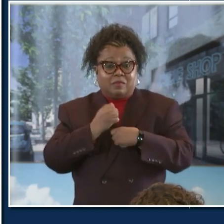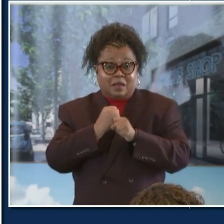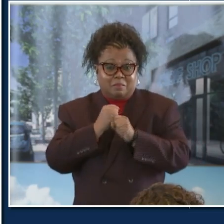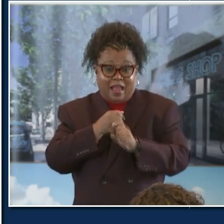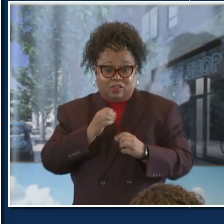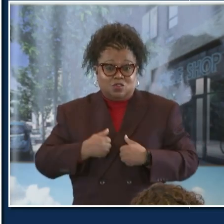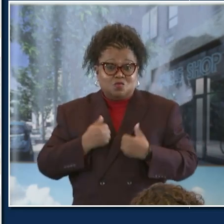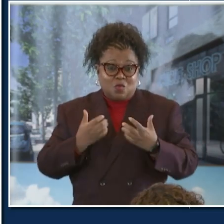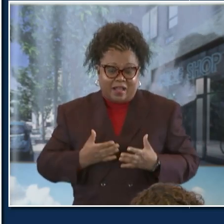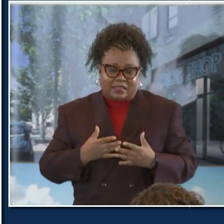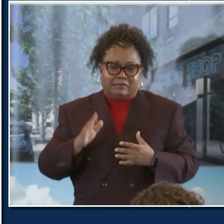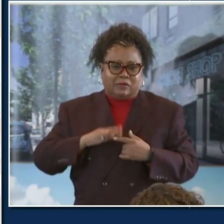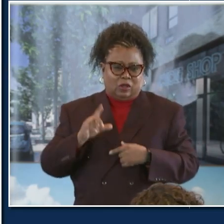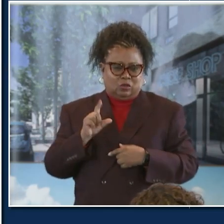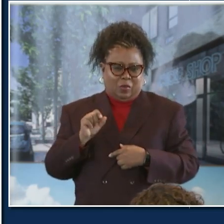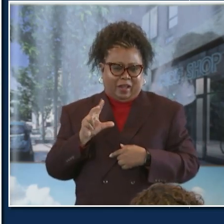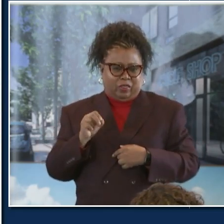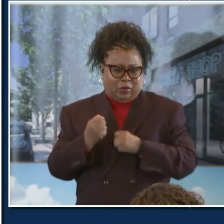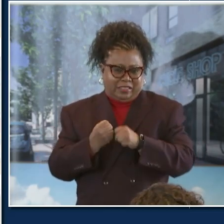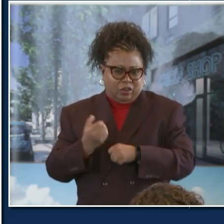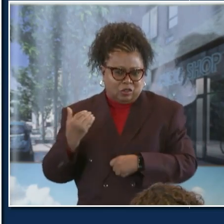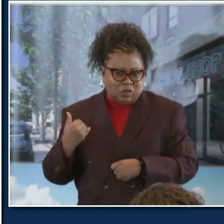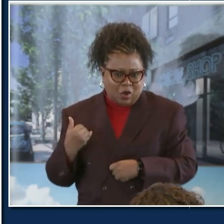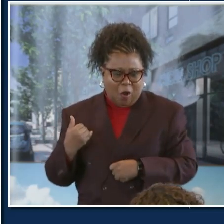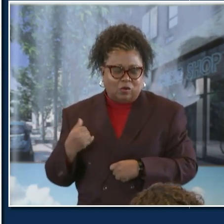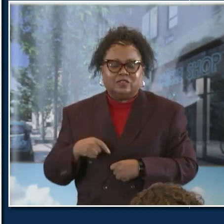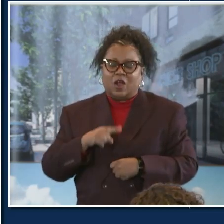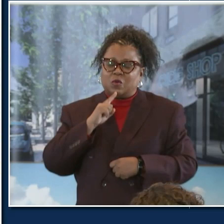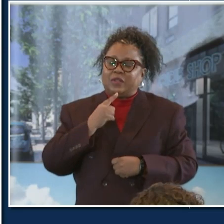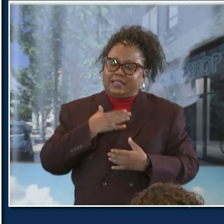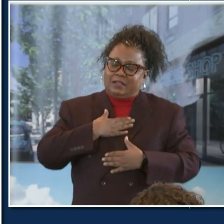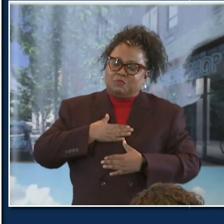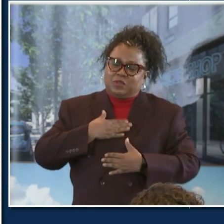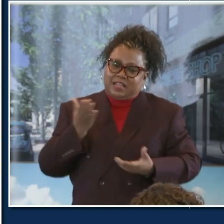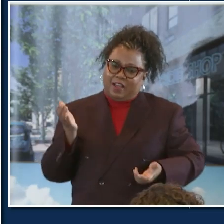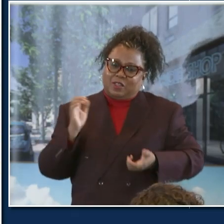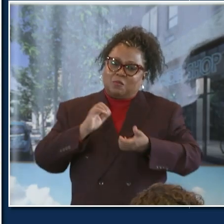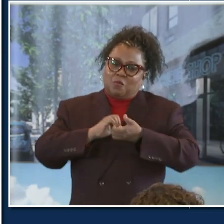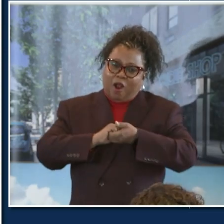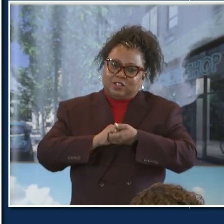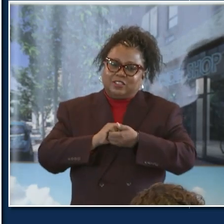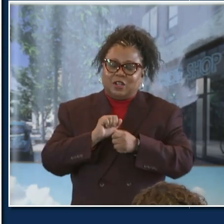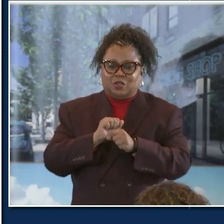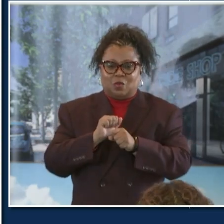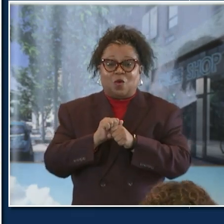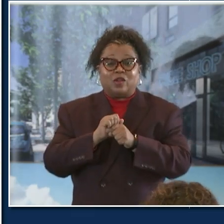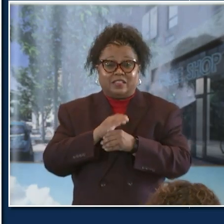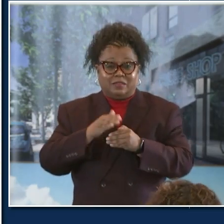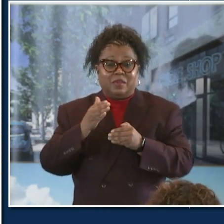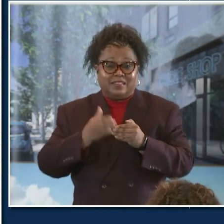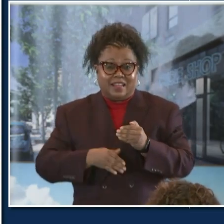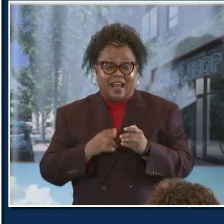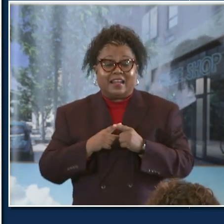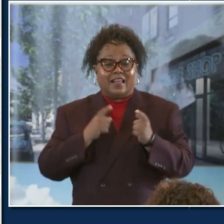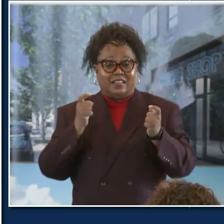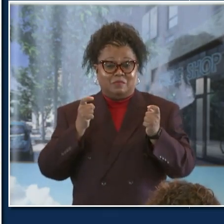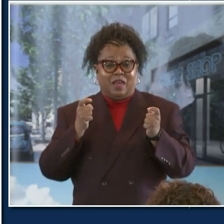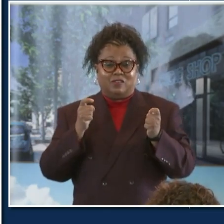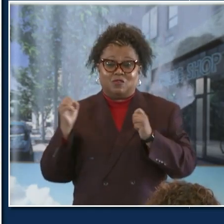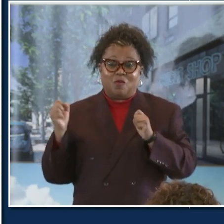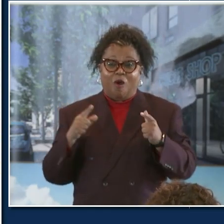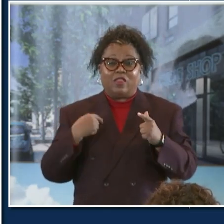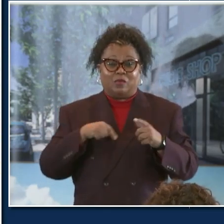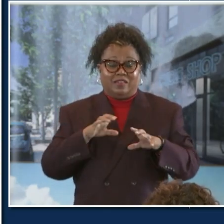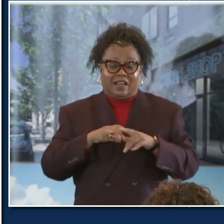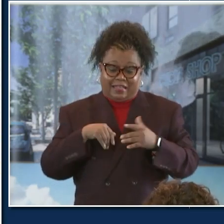to residents some 20 and 30 years ago. So I really appreciate the partnership and work that has been done, and the administration for all that